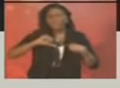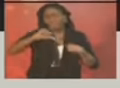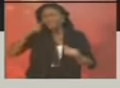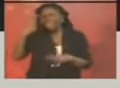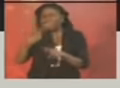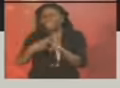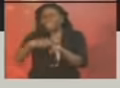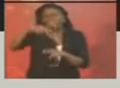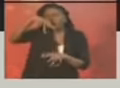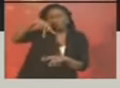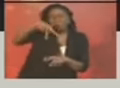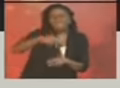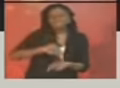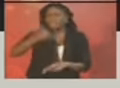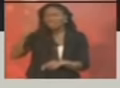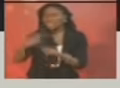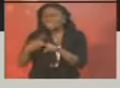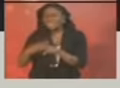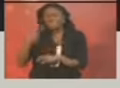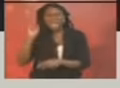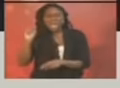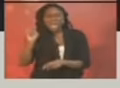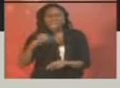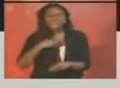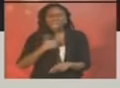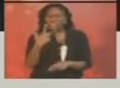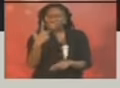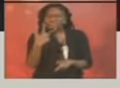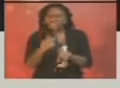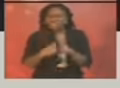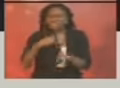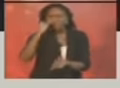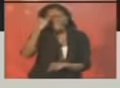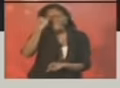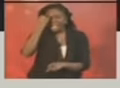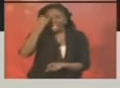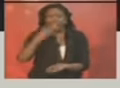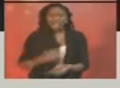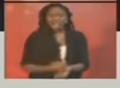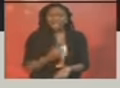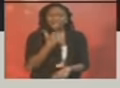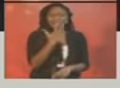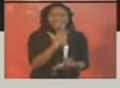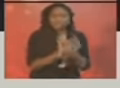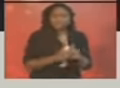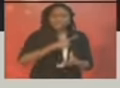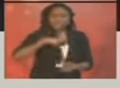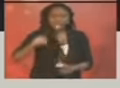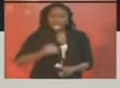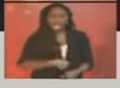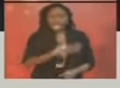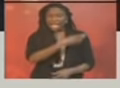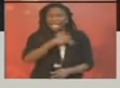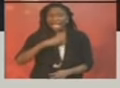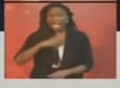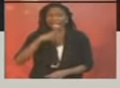Moderna vaccine. There have been a few from India and also China and Russia. But the main ones we have been getting